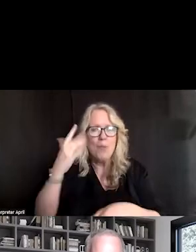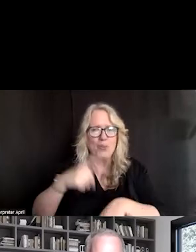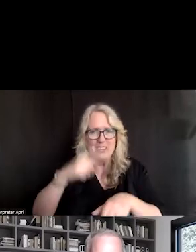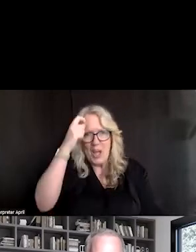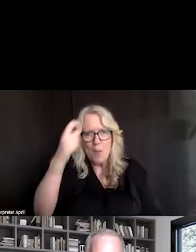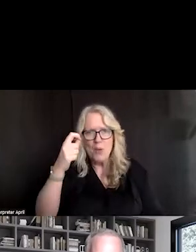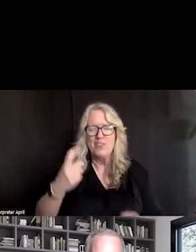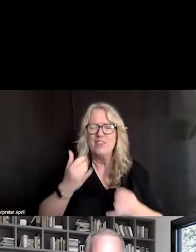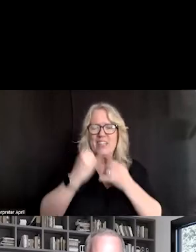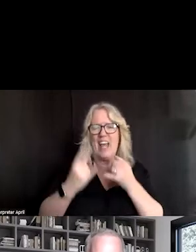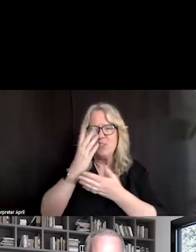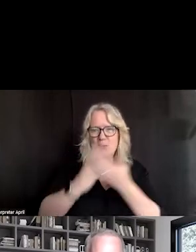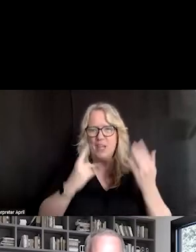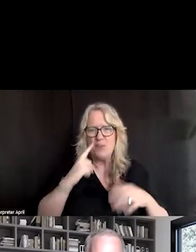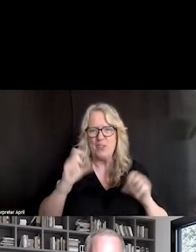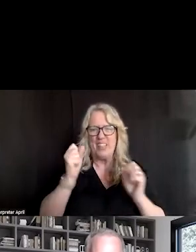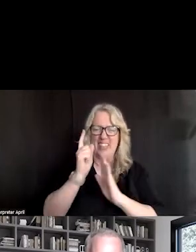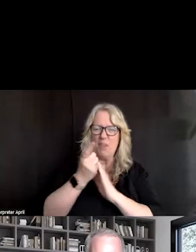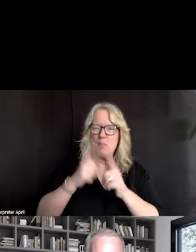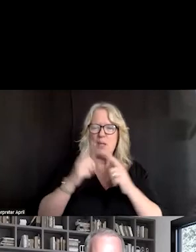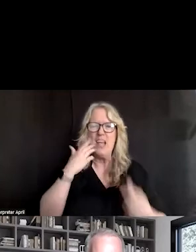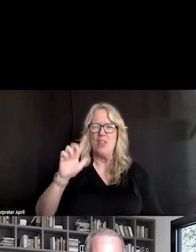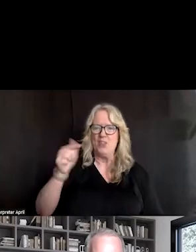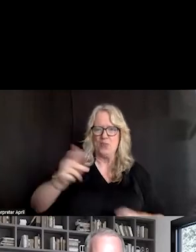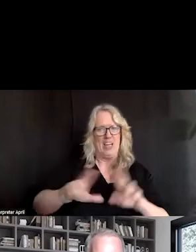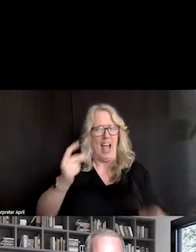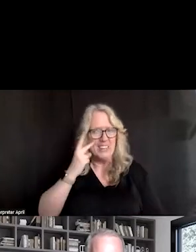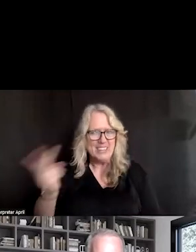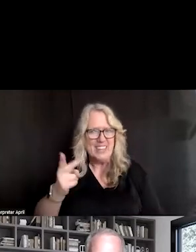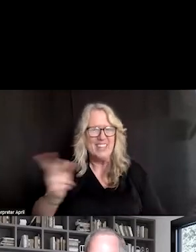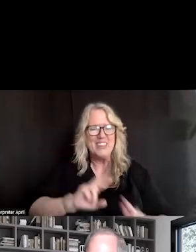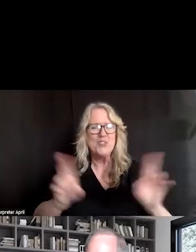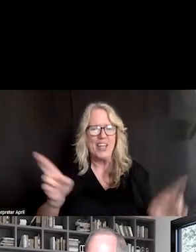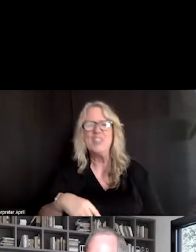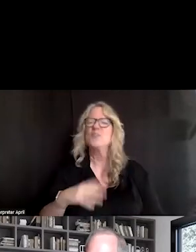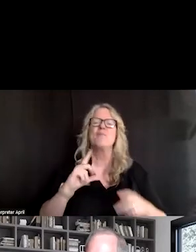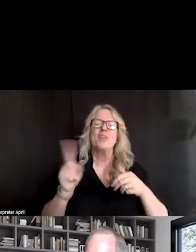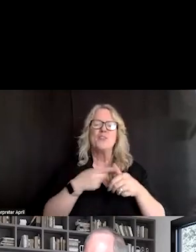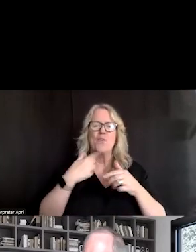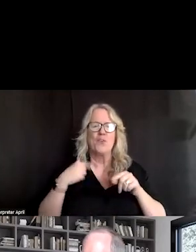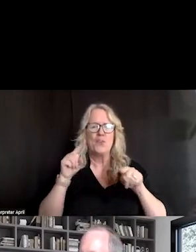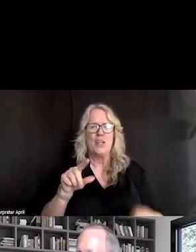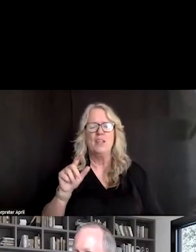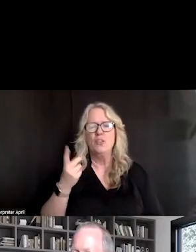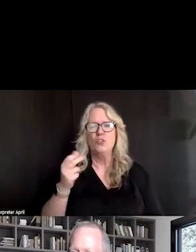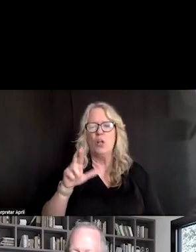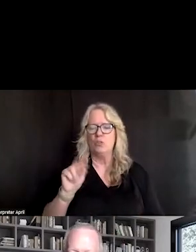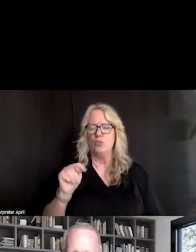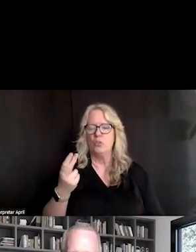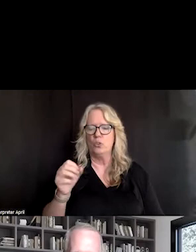one little segment that's going to take a couple of minutes, and then you guys are ready. I see you're ready. But let's first go to Dr. Thomas Joyner. We've